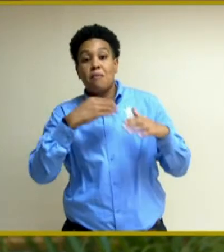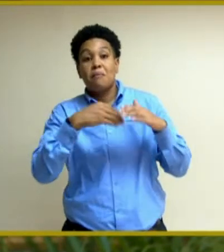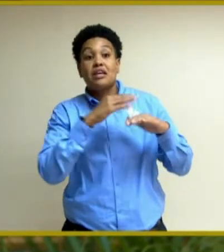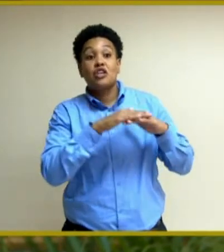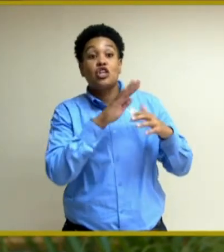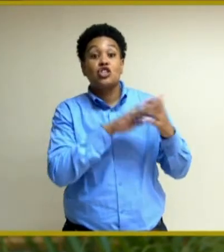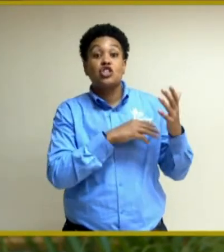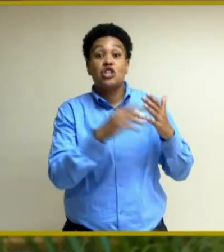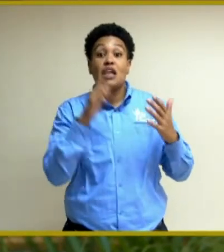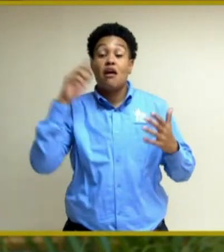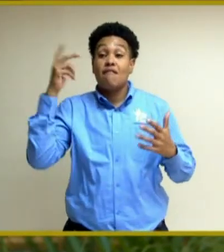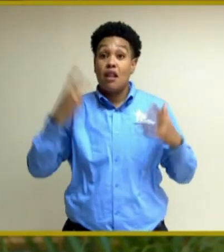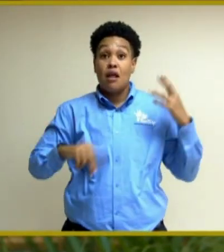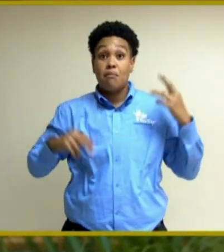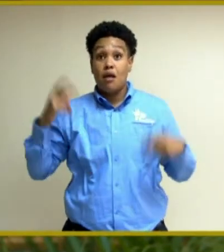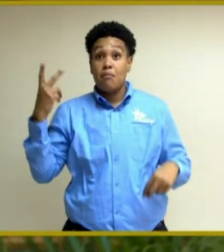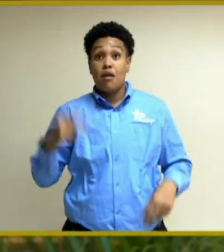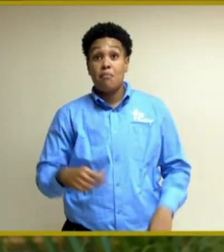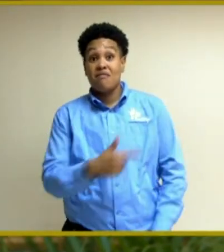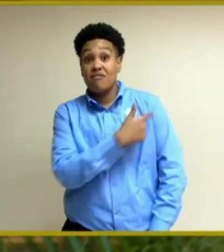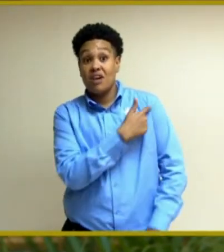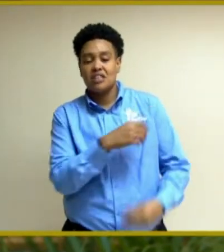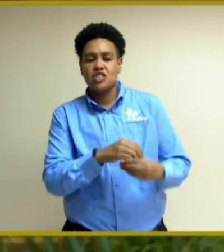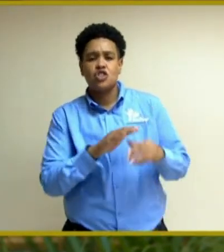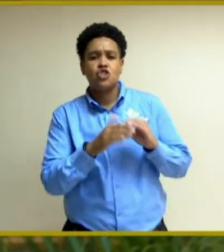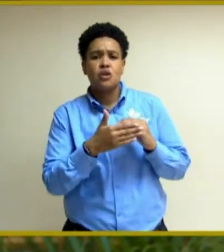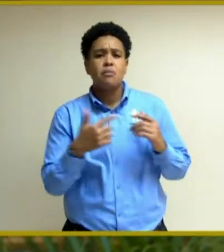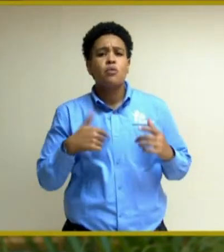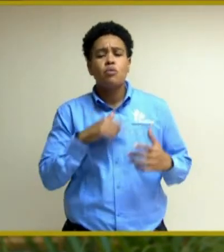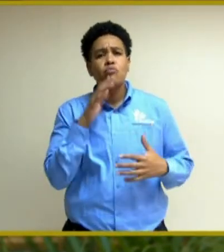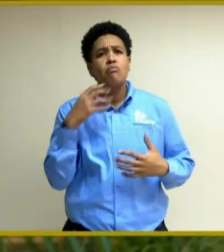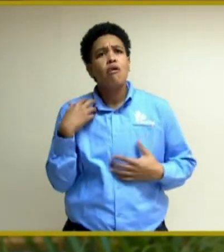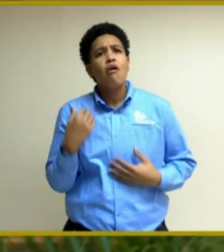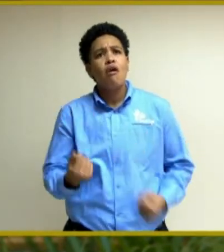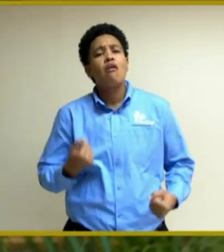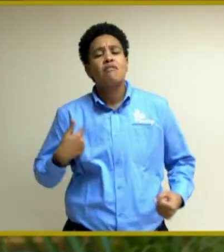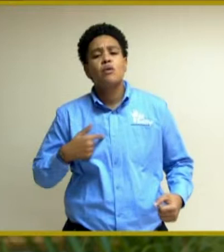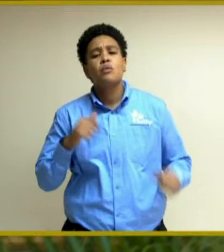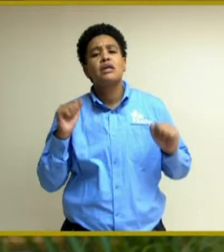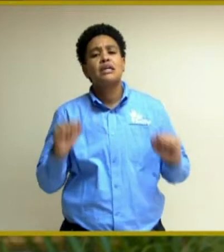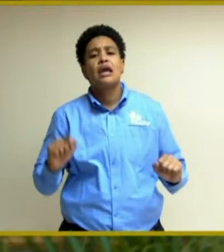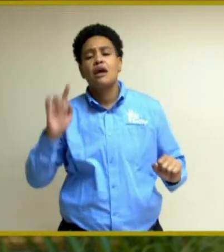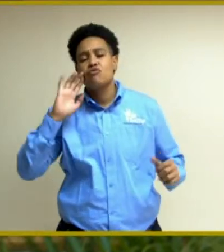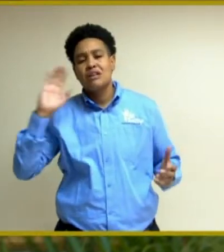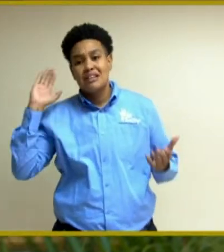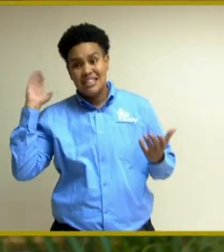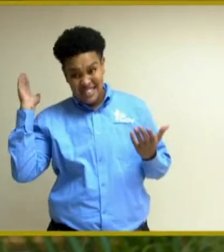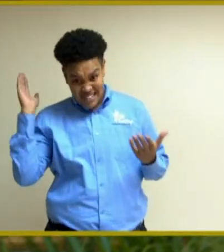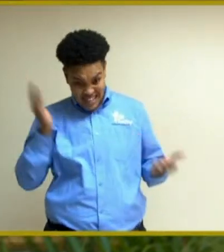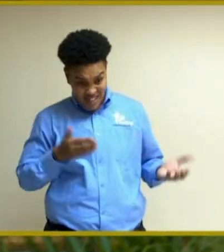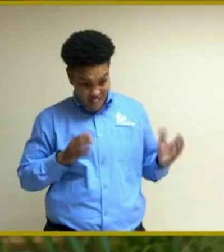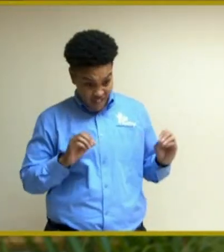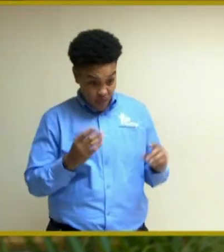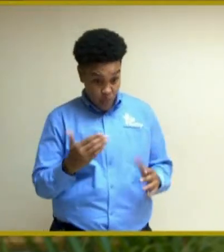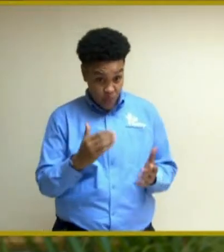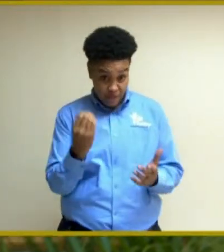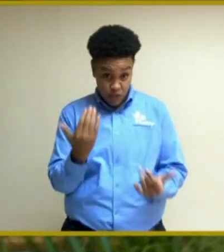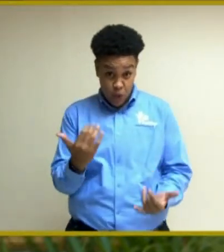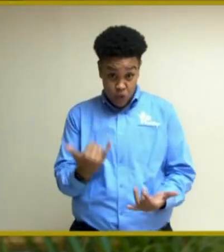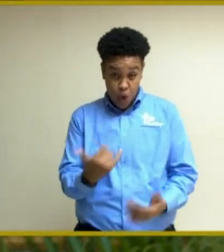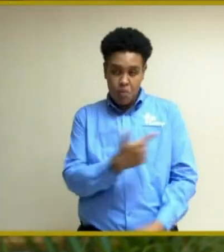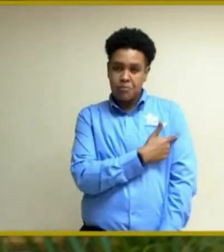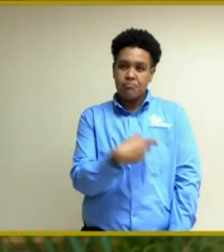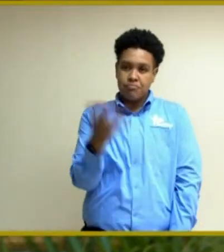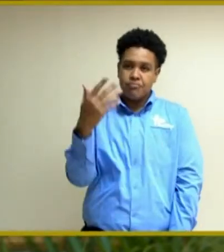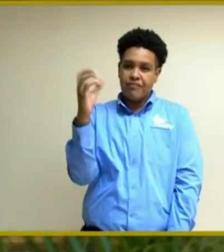of arrival of vaccines in country, we're pretty confident that we can deliver the 50,000 doses, and we will